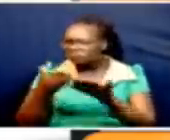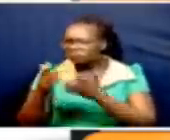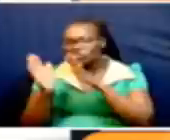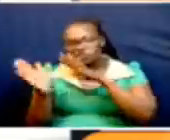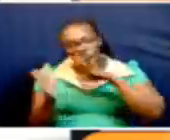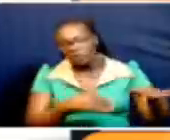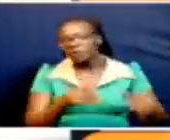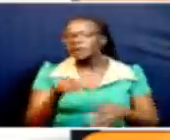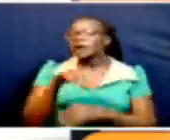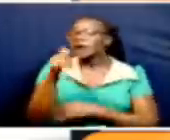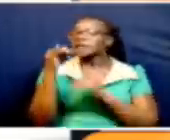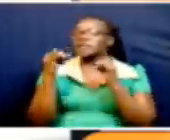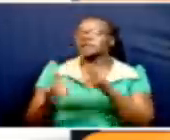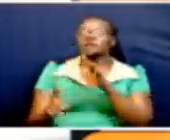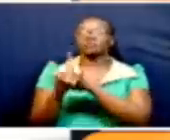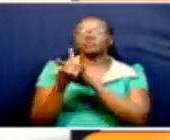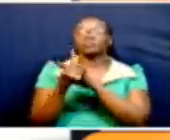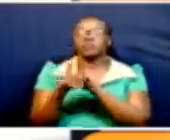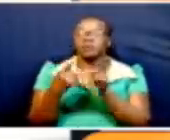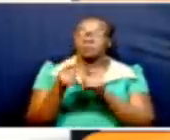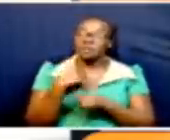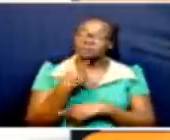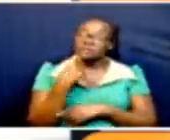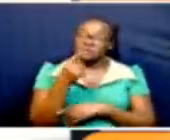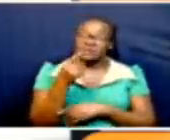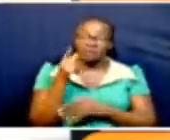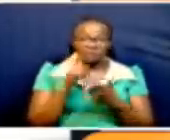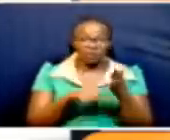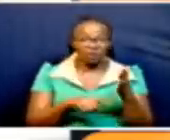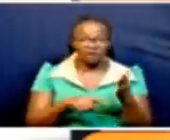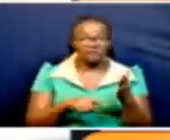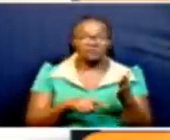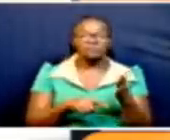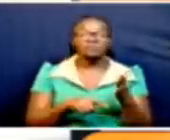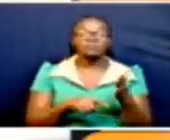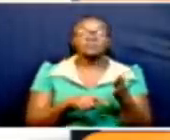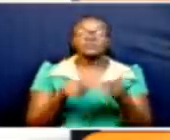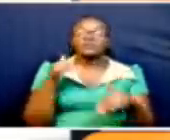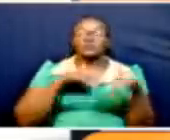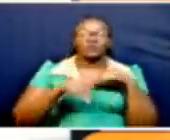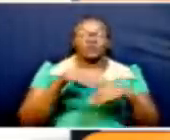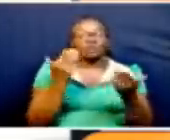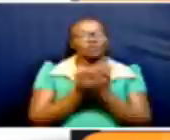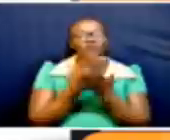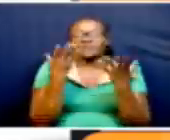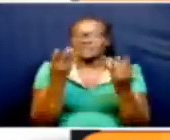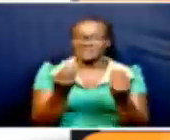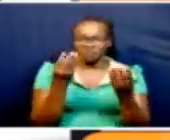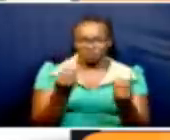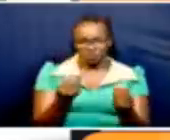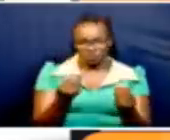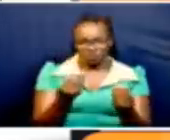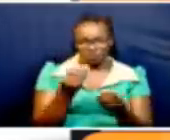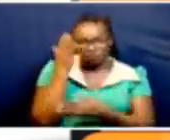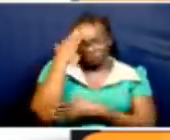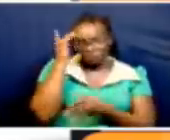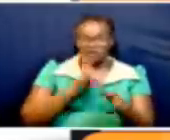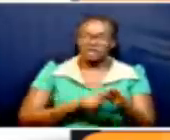is very simple to fight corruption in this country. Rule of law. You know, when I was flying to Singapore,